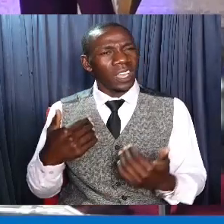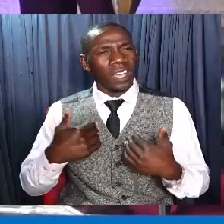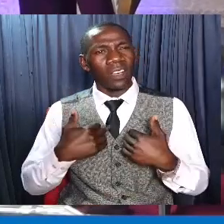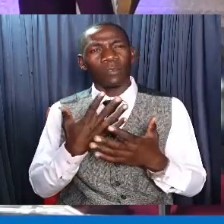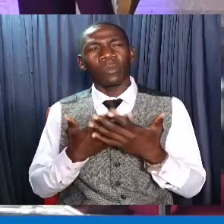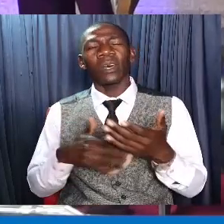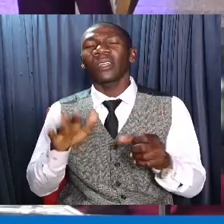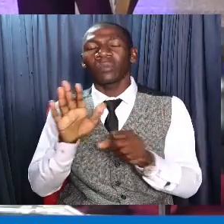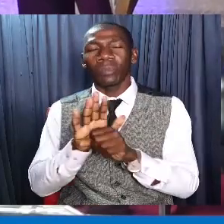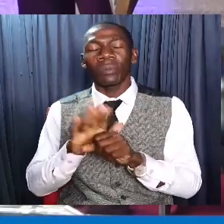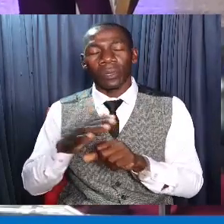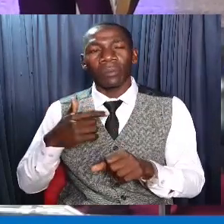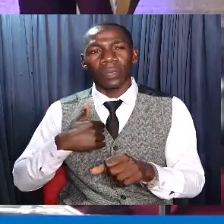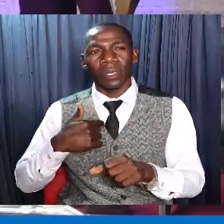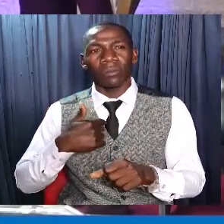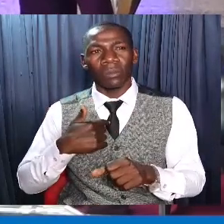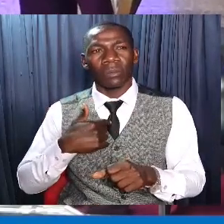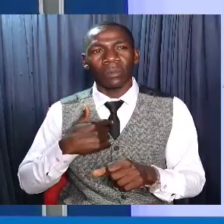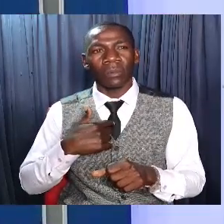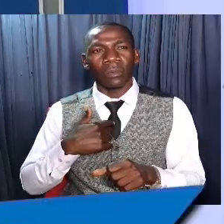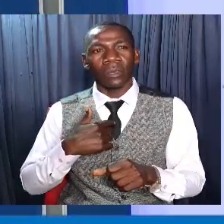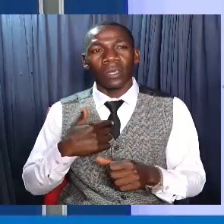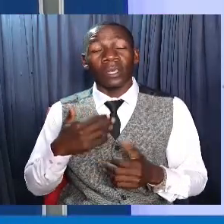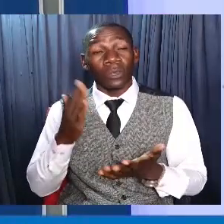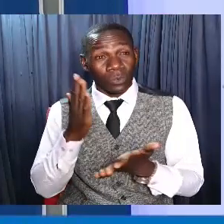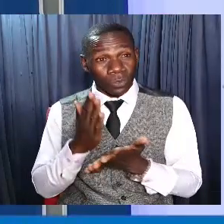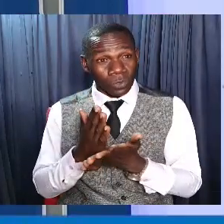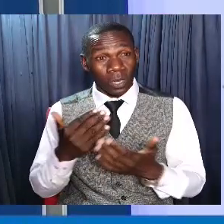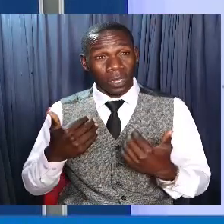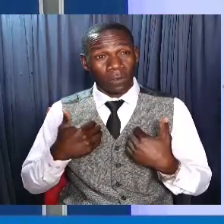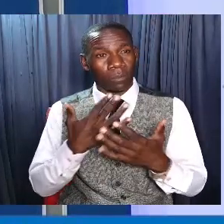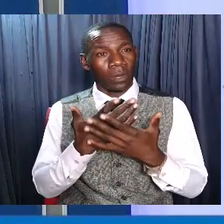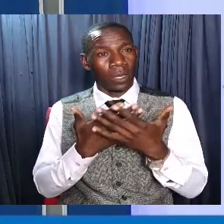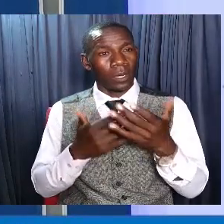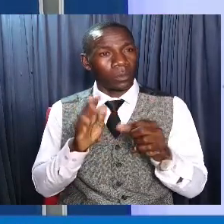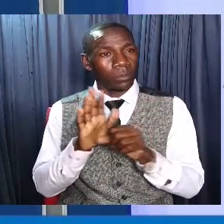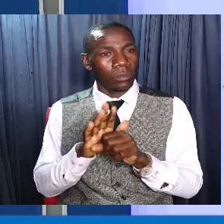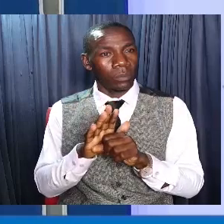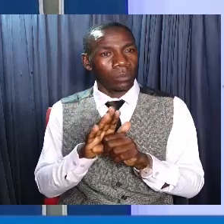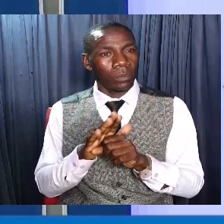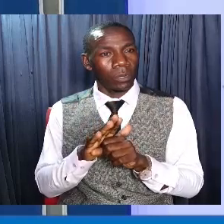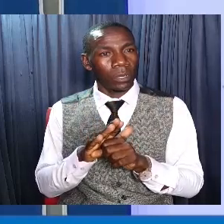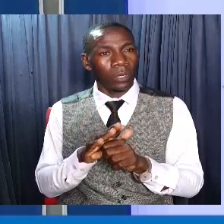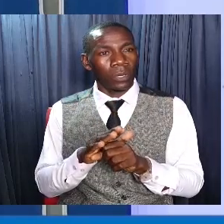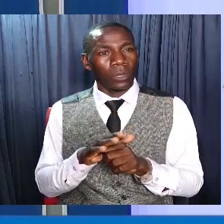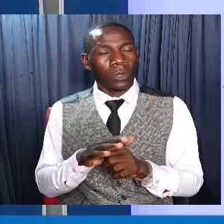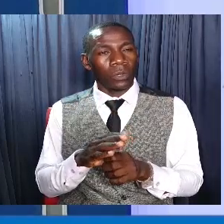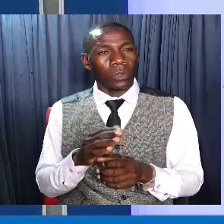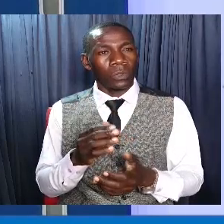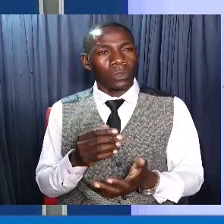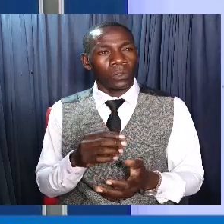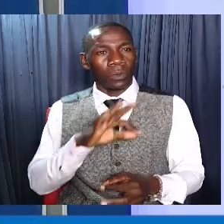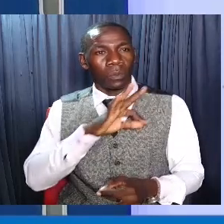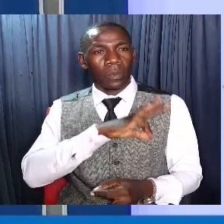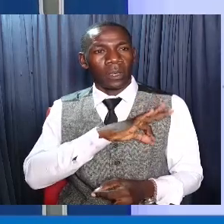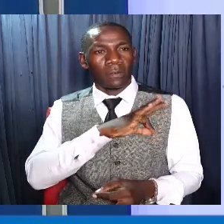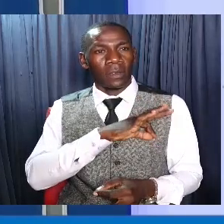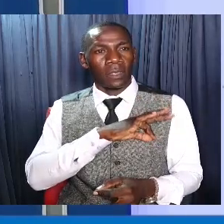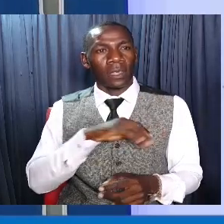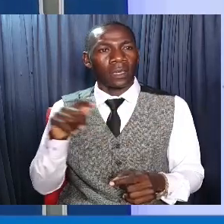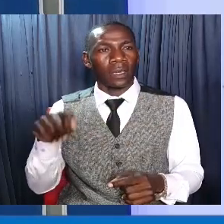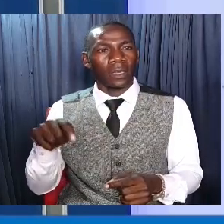nyingi sana. I have a lot of blood with me. Na anazo kweli nyingi. And truly had a lot of blood with him. Za kufaa muhitaji. To benefit the needy